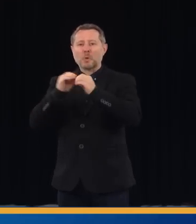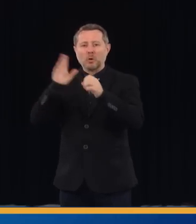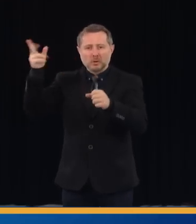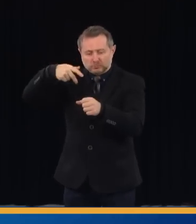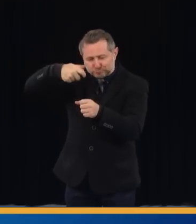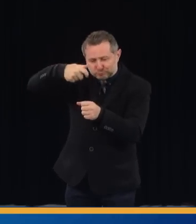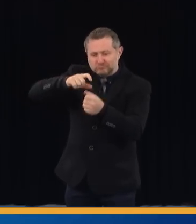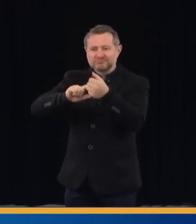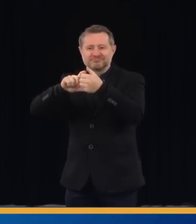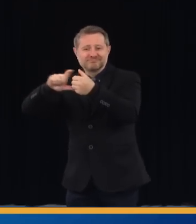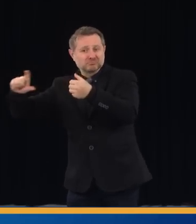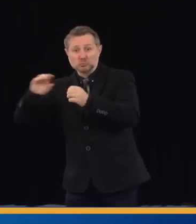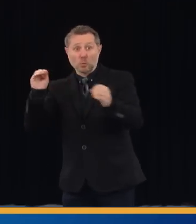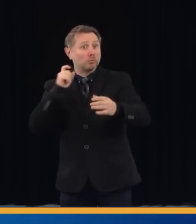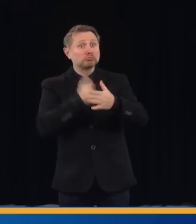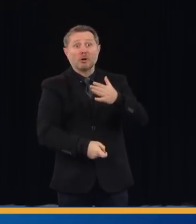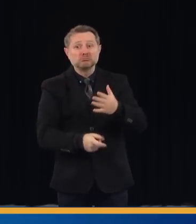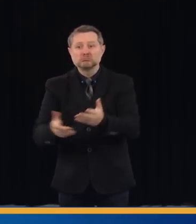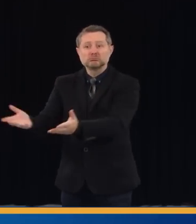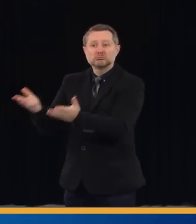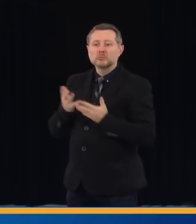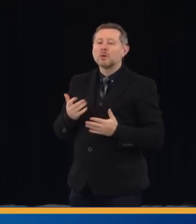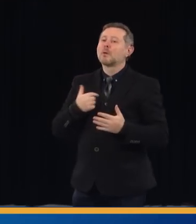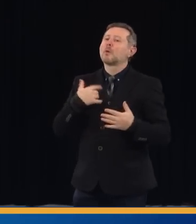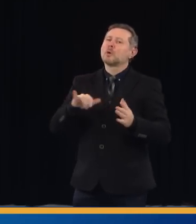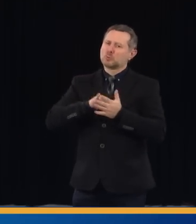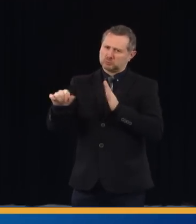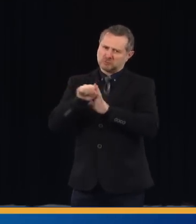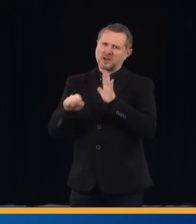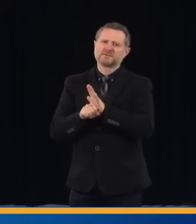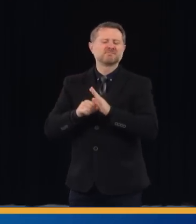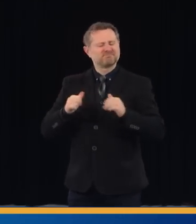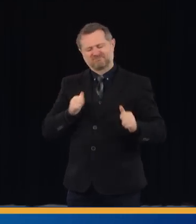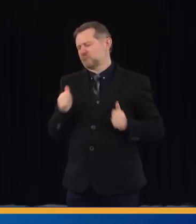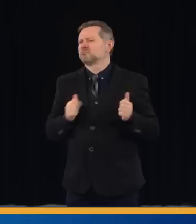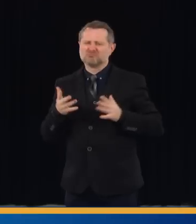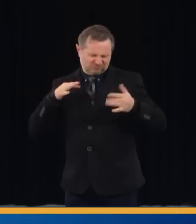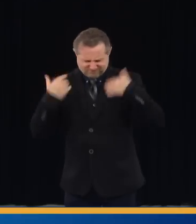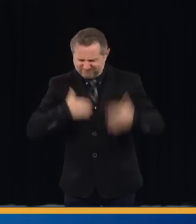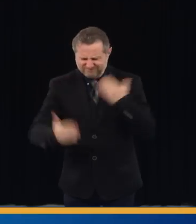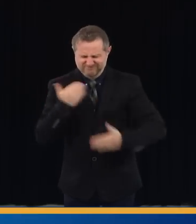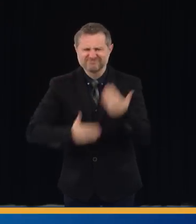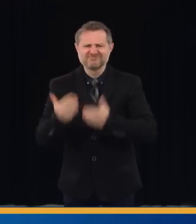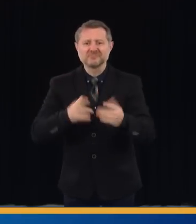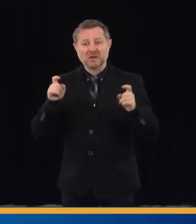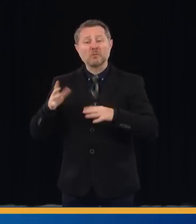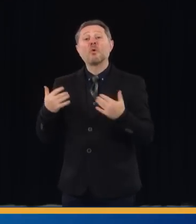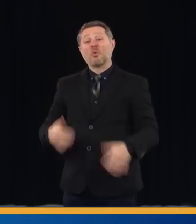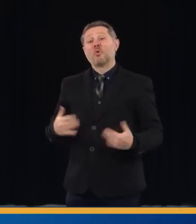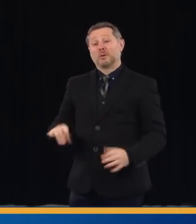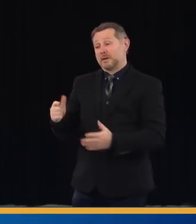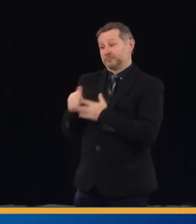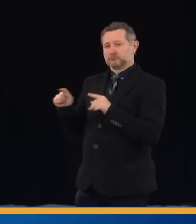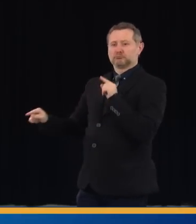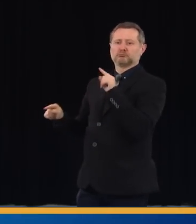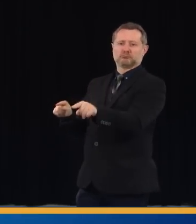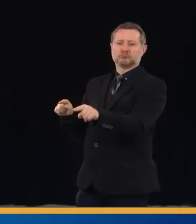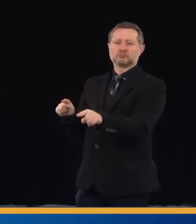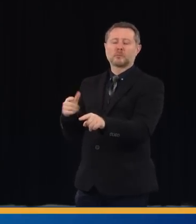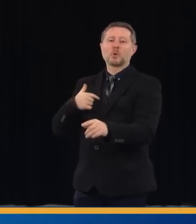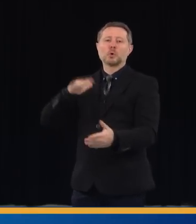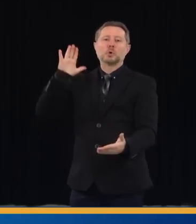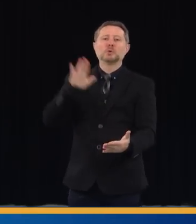very aggressive on testing. We have been from day one, and we think that has helped us slow the spread of this